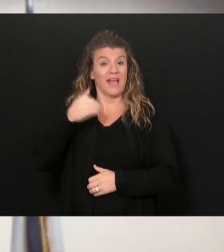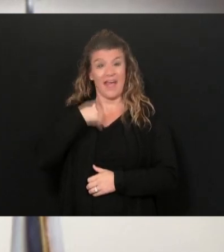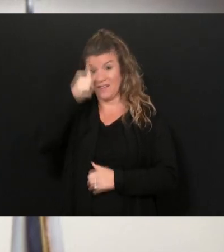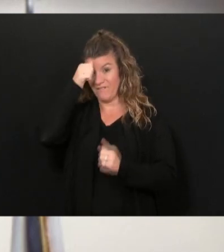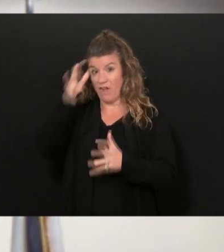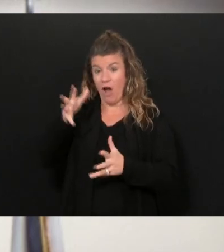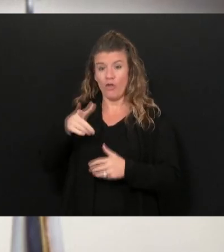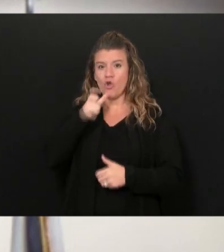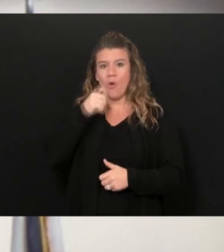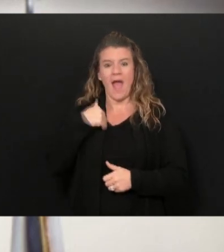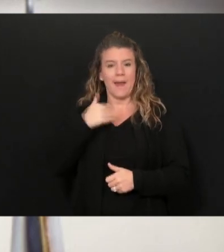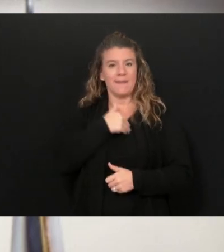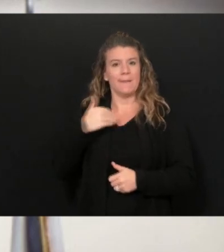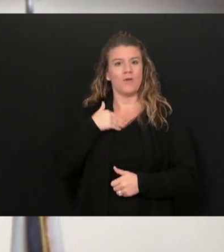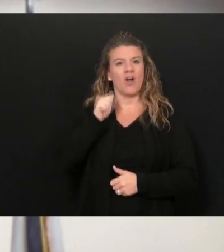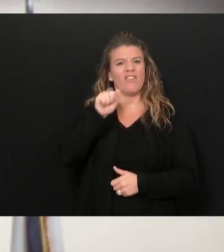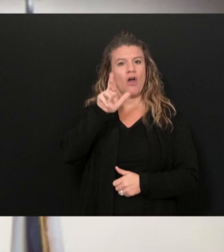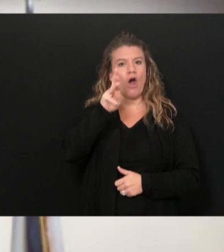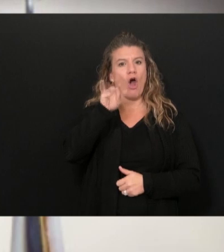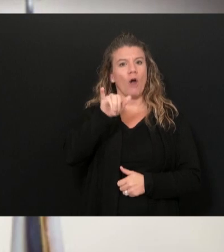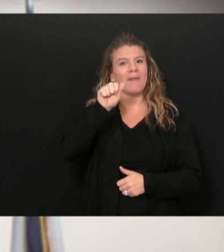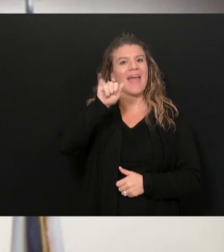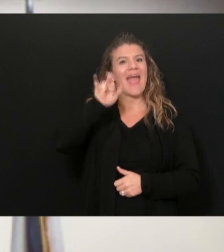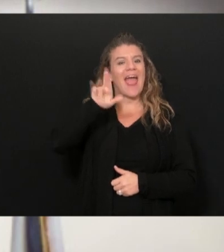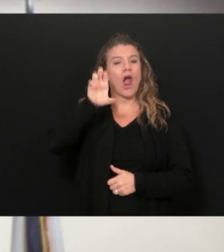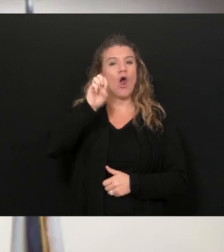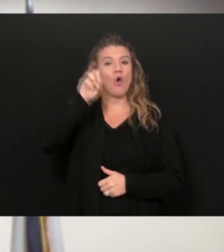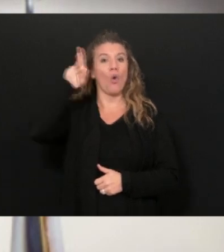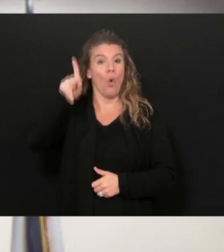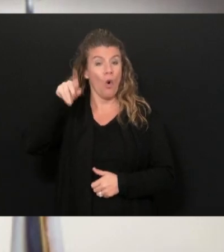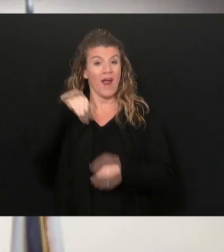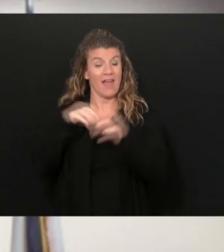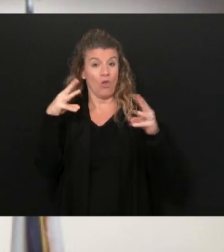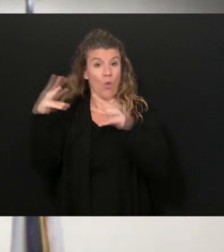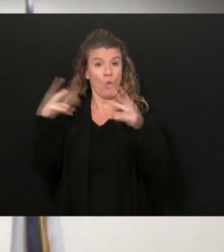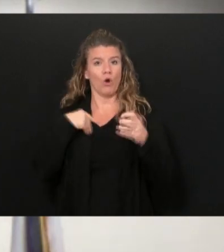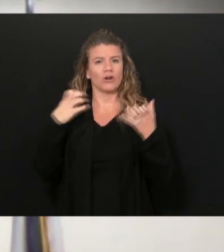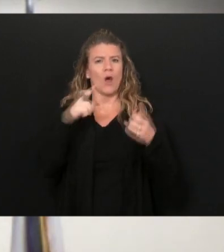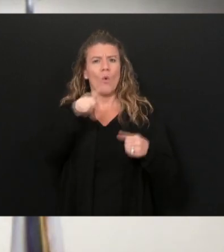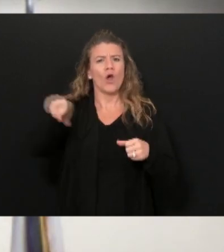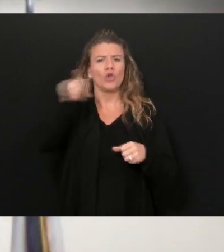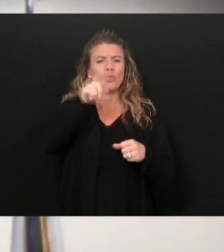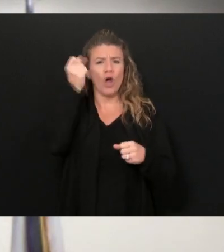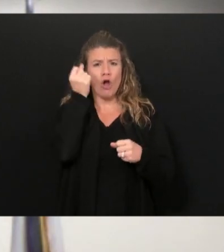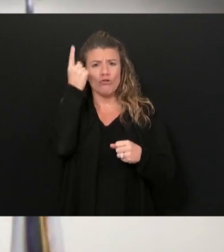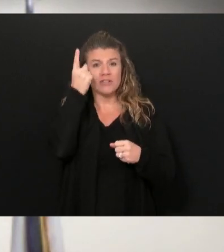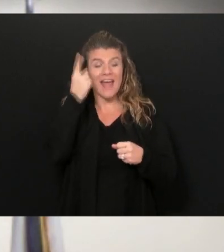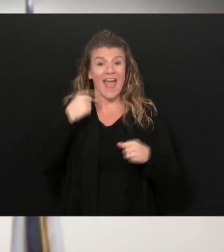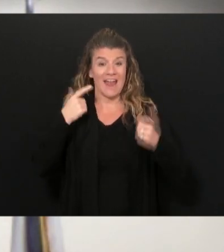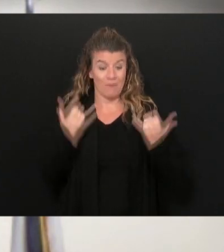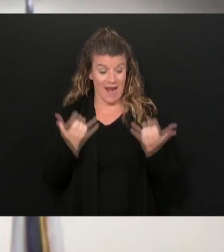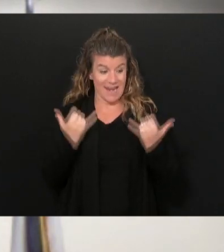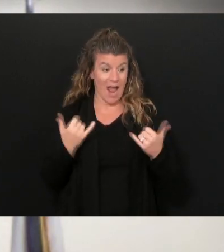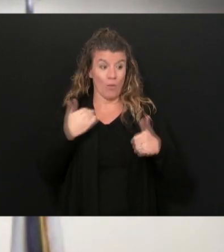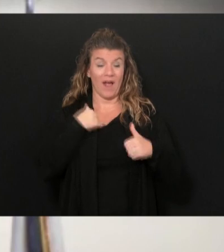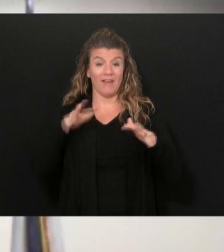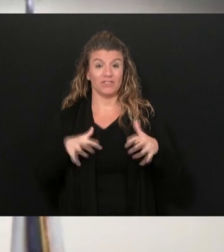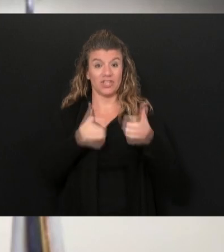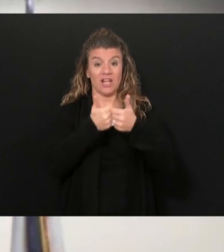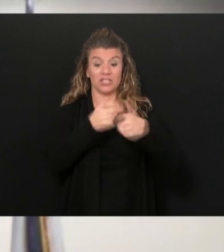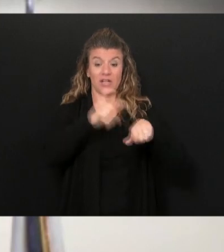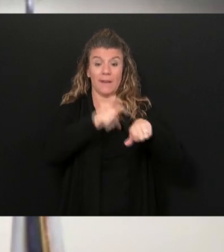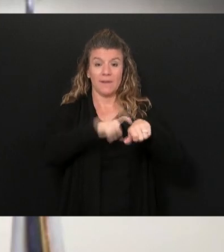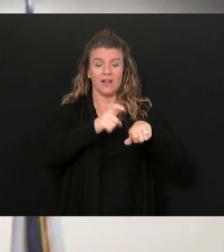flyer during the war. And I want to just put in perspective for those of us, and we're going through challenging times. I know there are children that